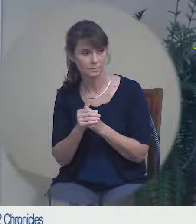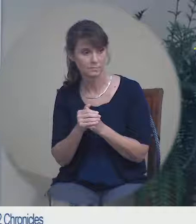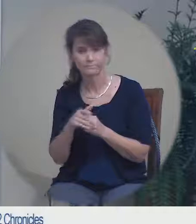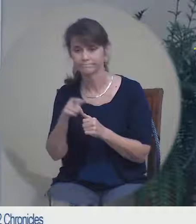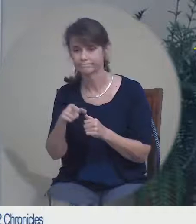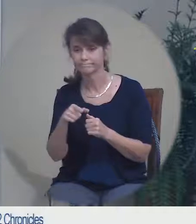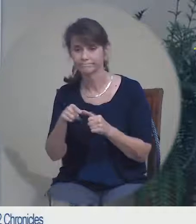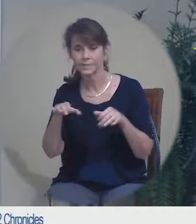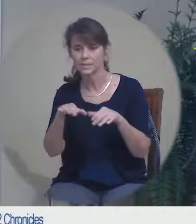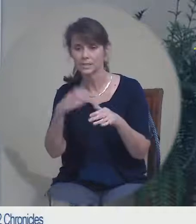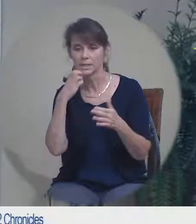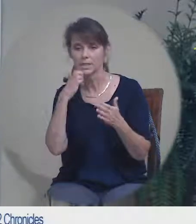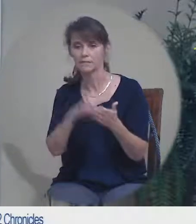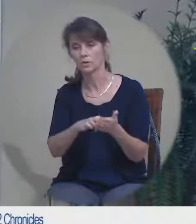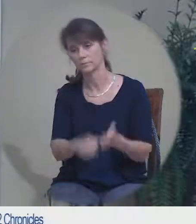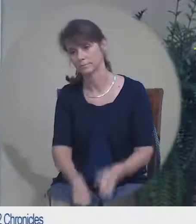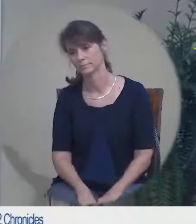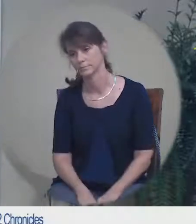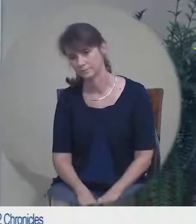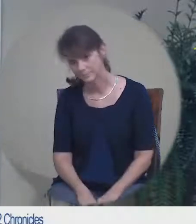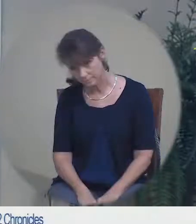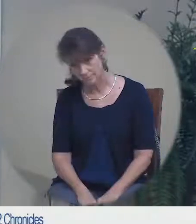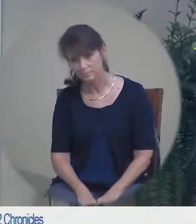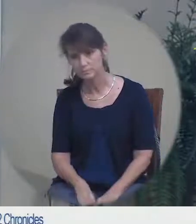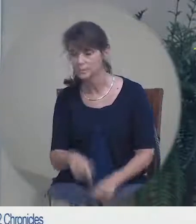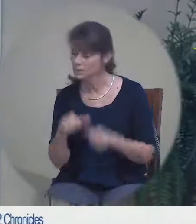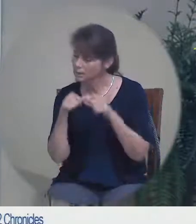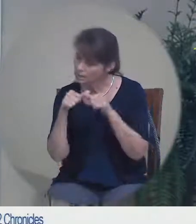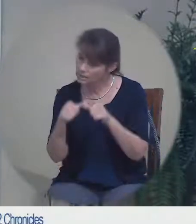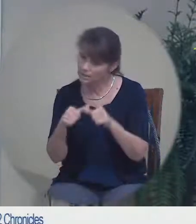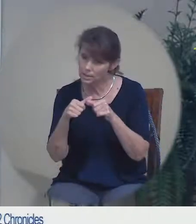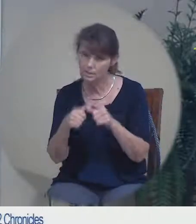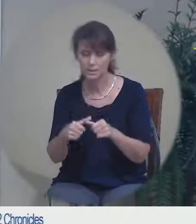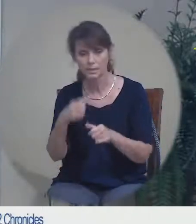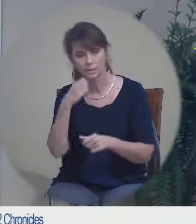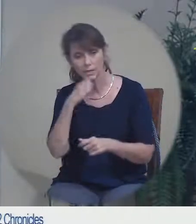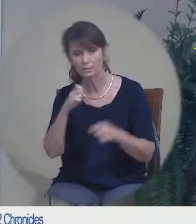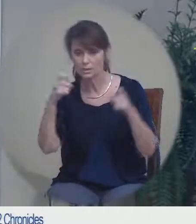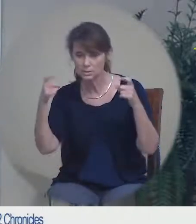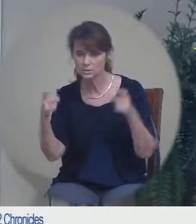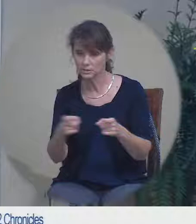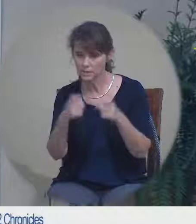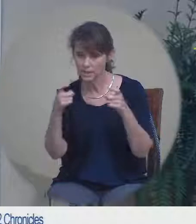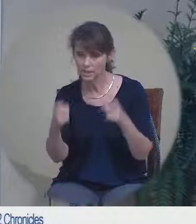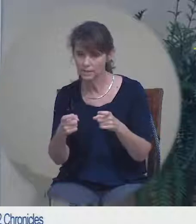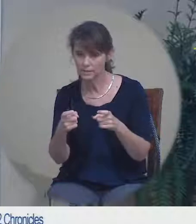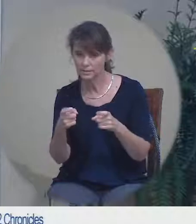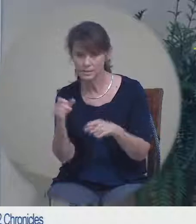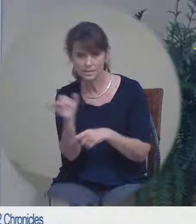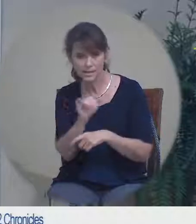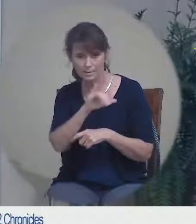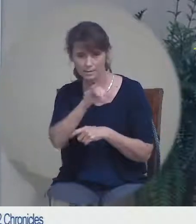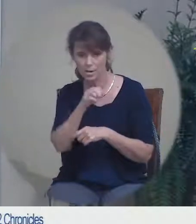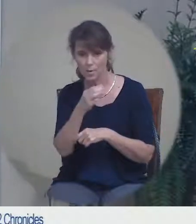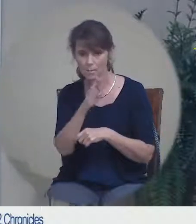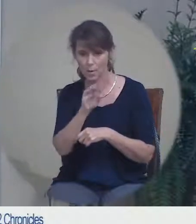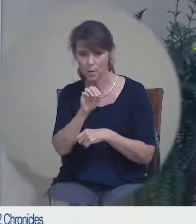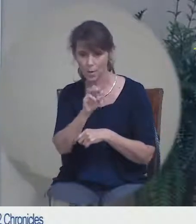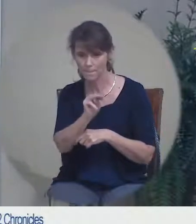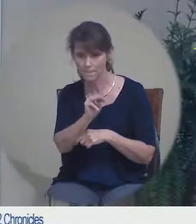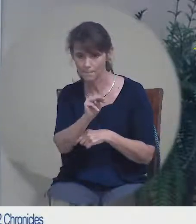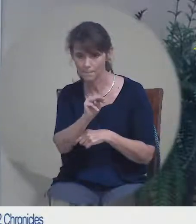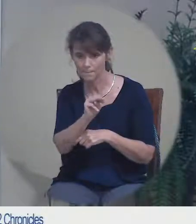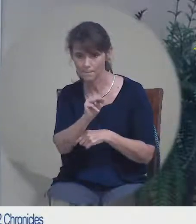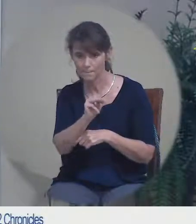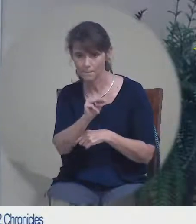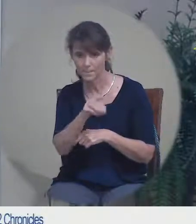He did evil. Okay? Right. He continues in the sin of Jeroboam, the son of Nebat, and he did not turn